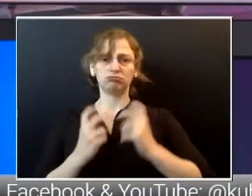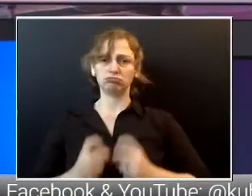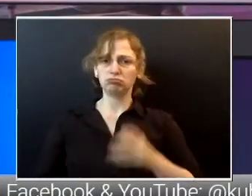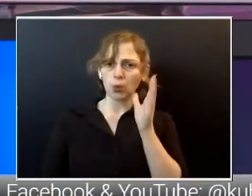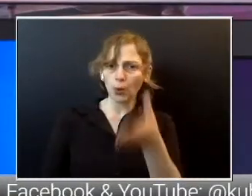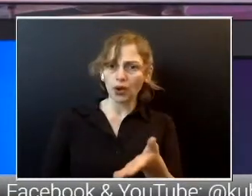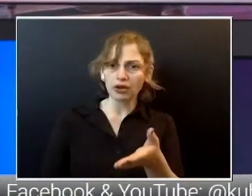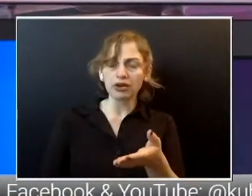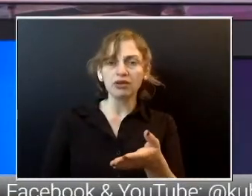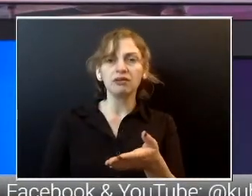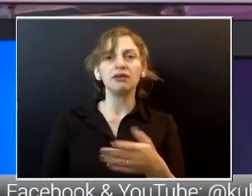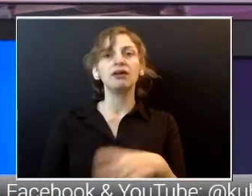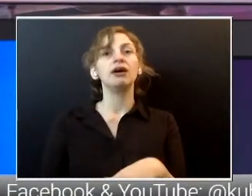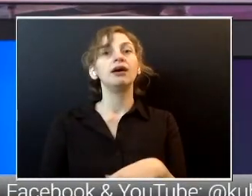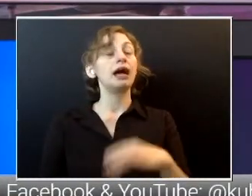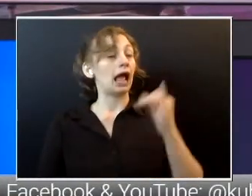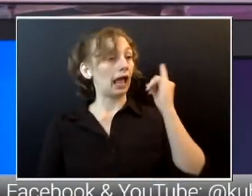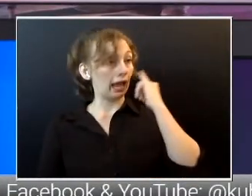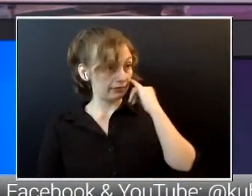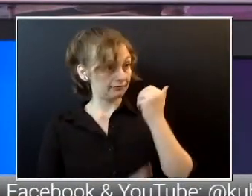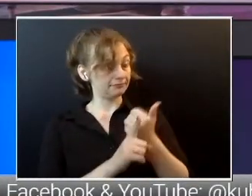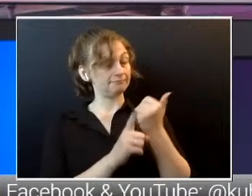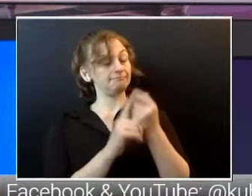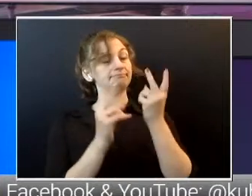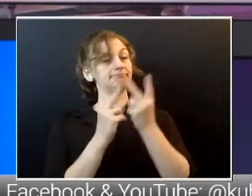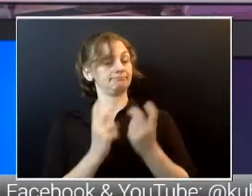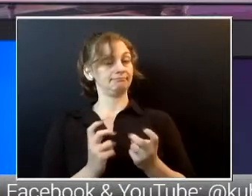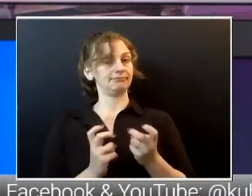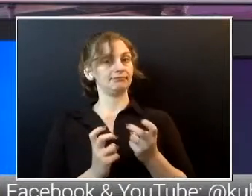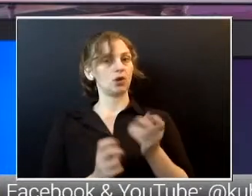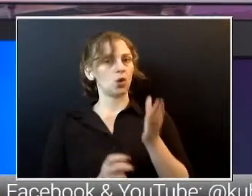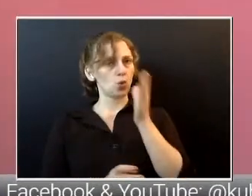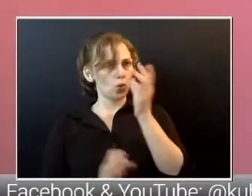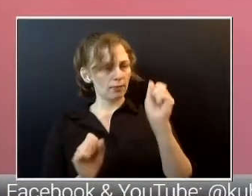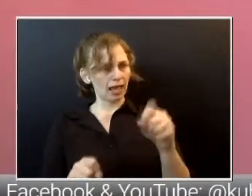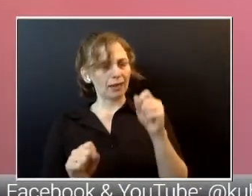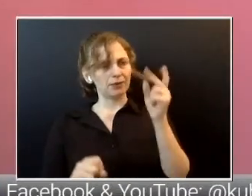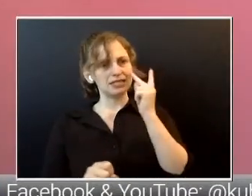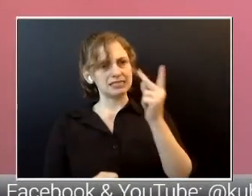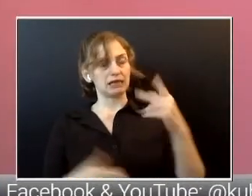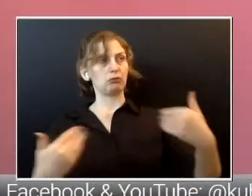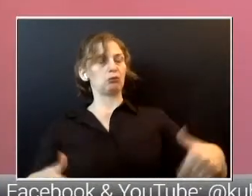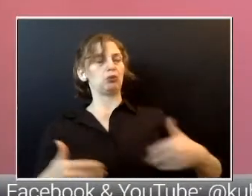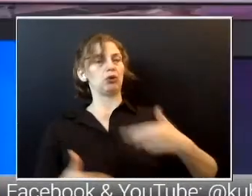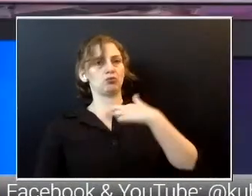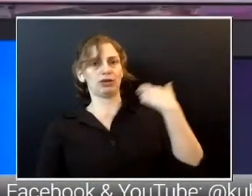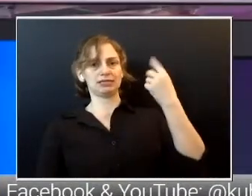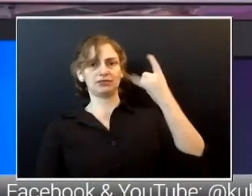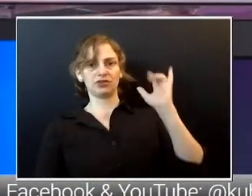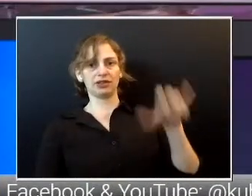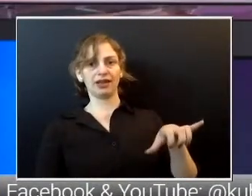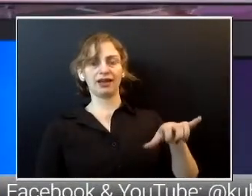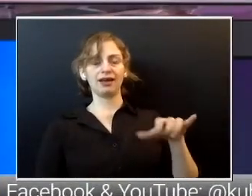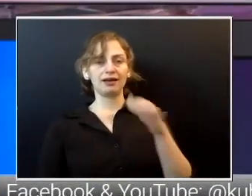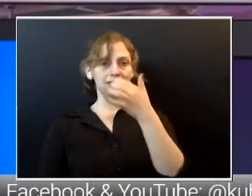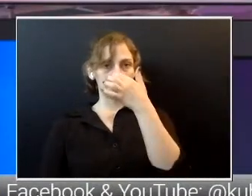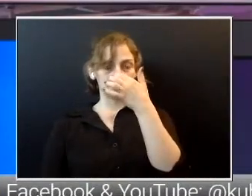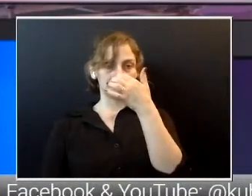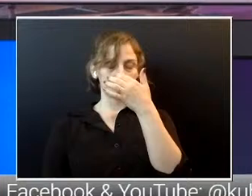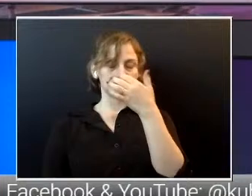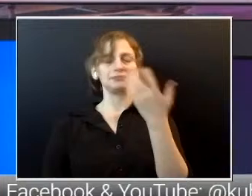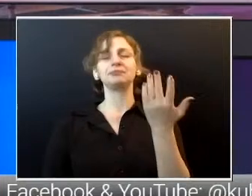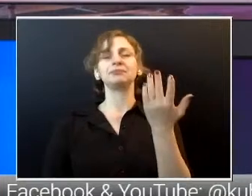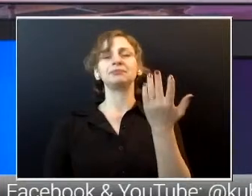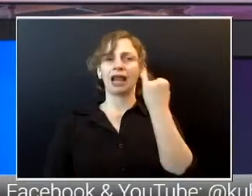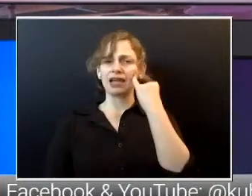checked, would there have been a way to see, oh wow, you're at risk for this? Like yes. If you had seen her, if the other doctors had said, Cynthia,